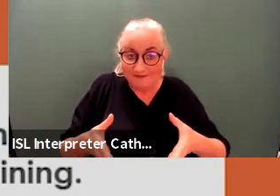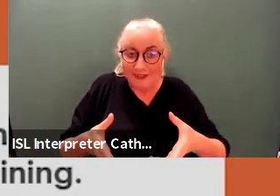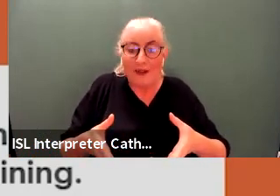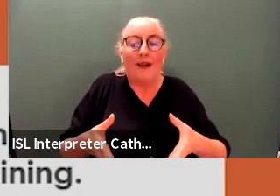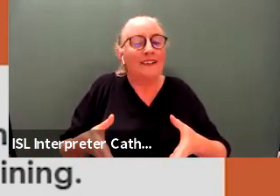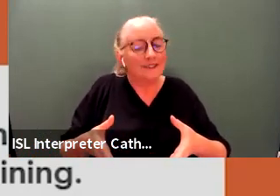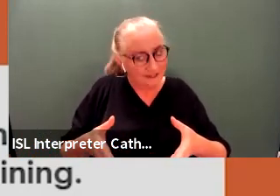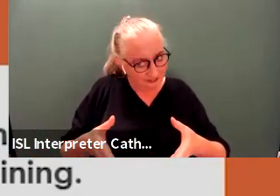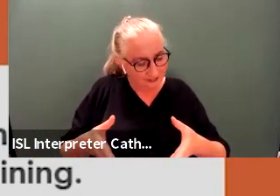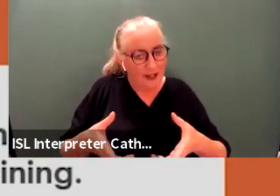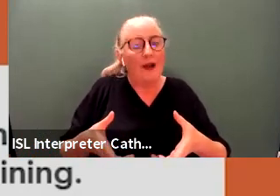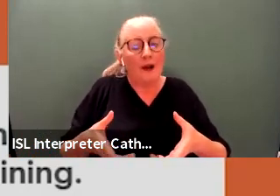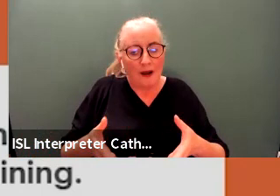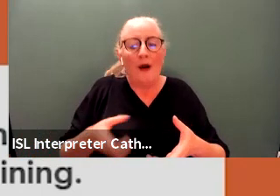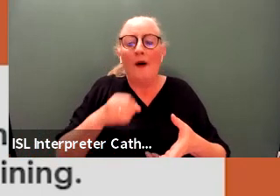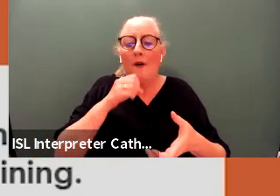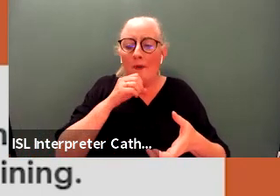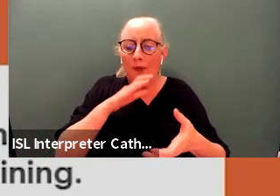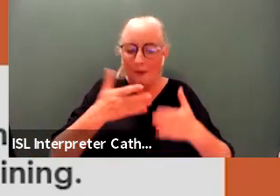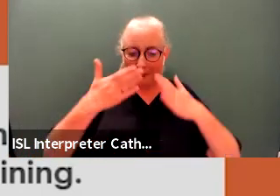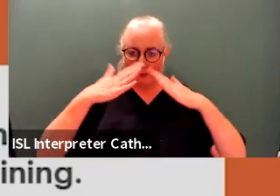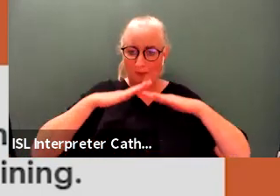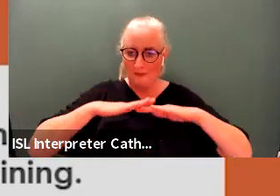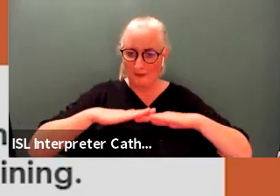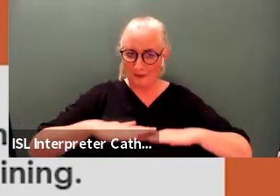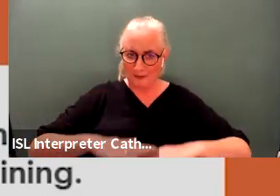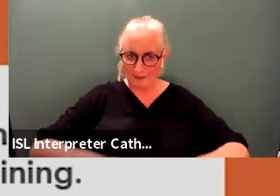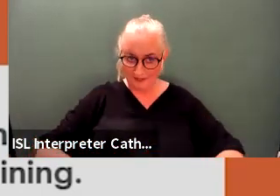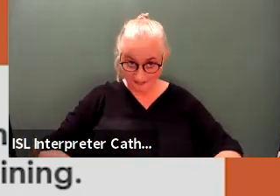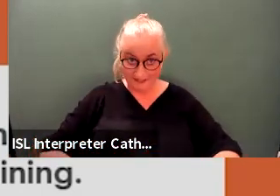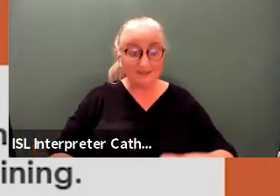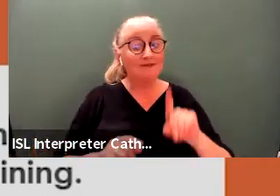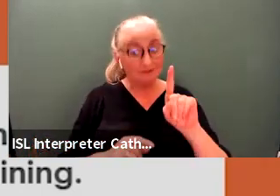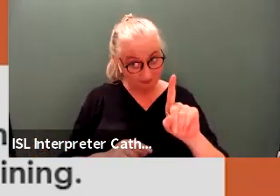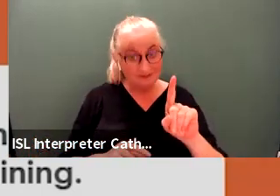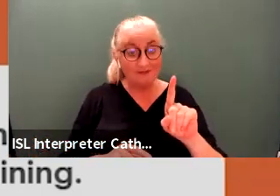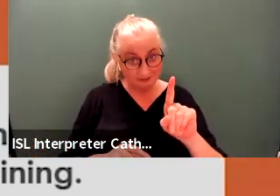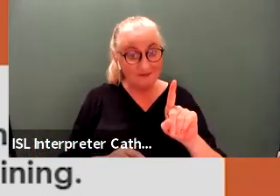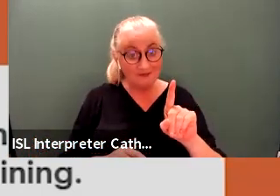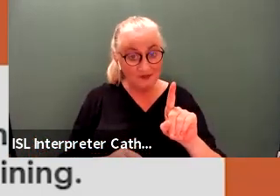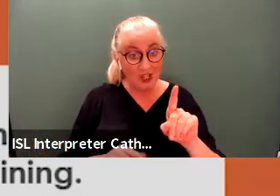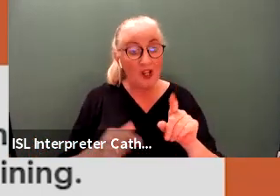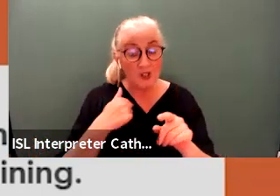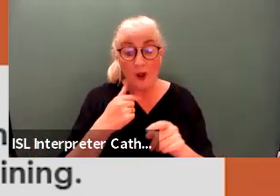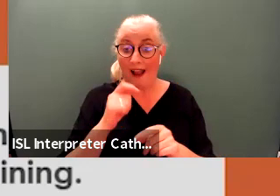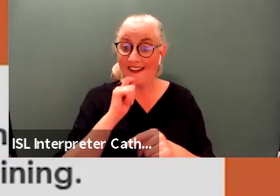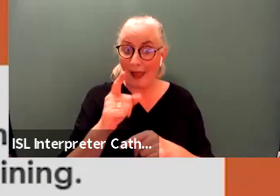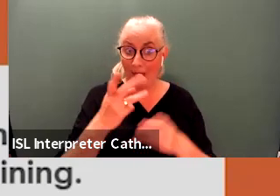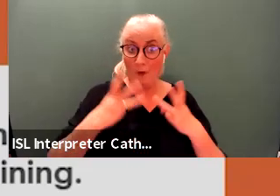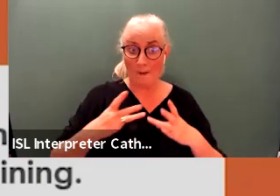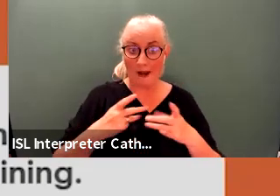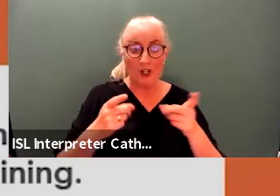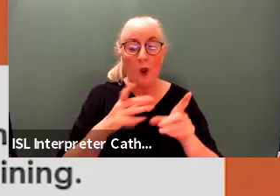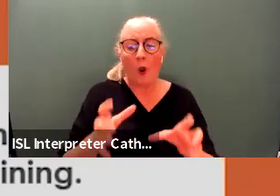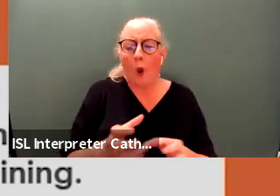Lovely, and breathe in to relax. And generally, I start women, you know, holding